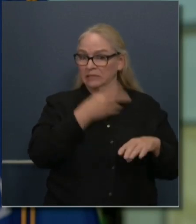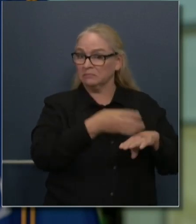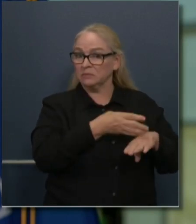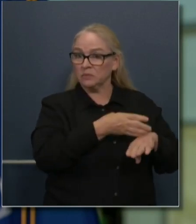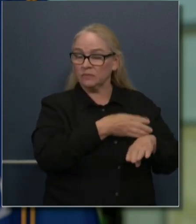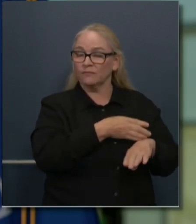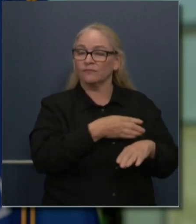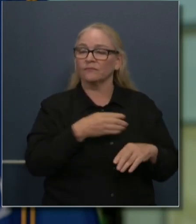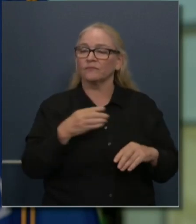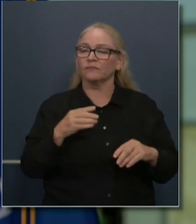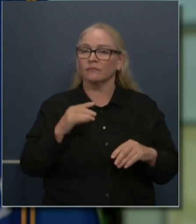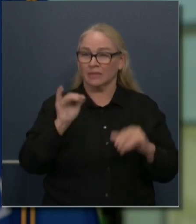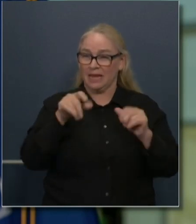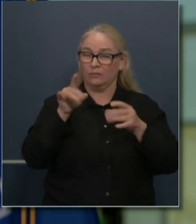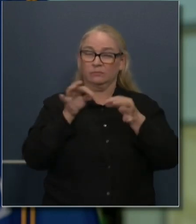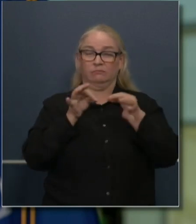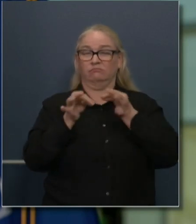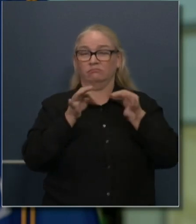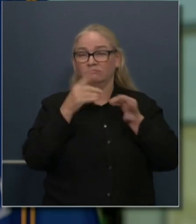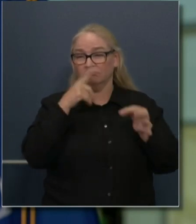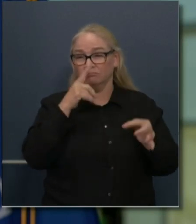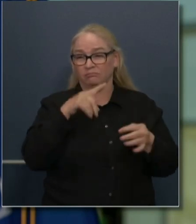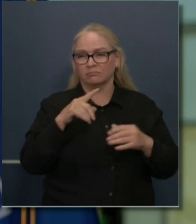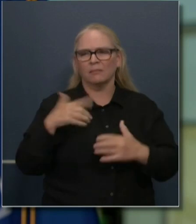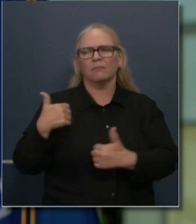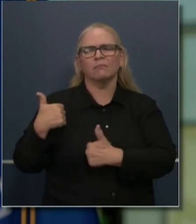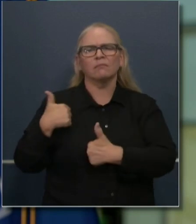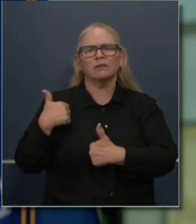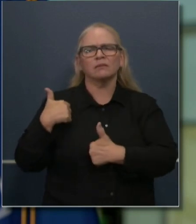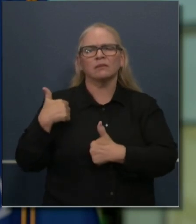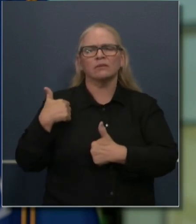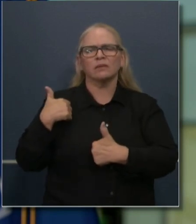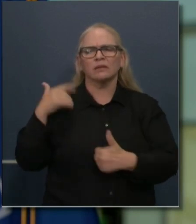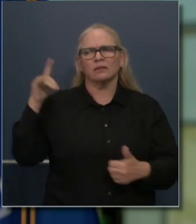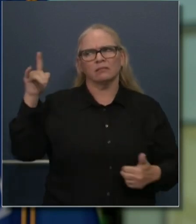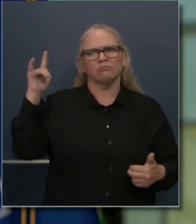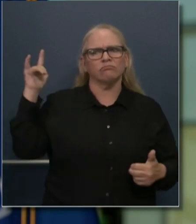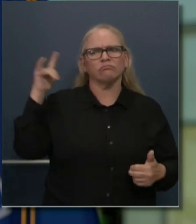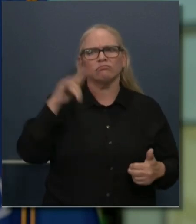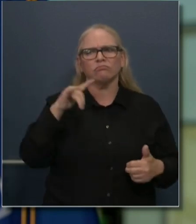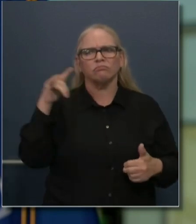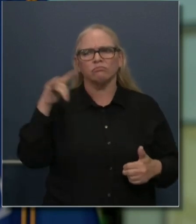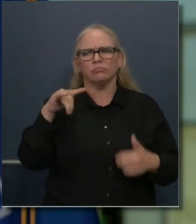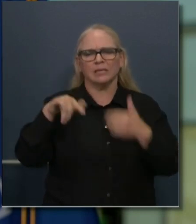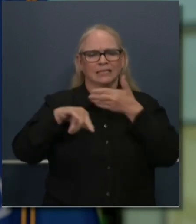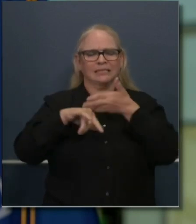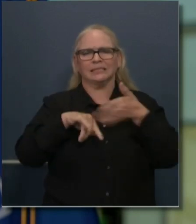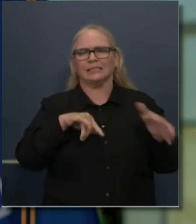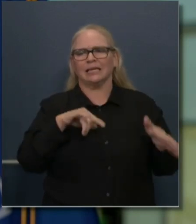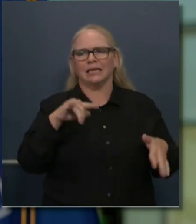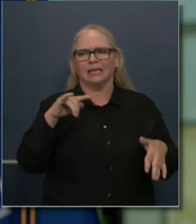on the U.S. Air Force military personnel who are being deployed at certain hospitals, and why Los Angeles County